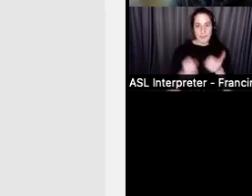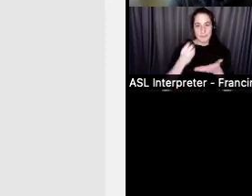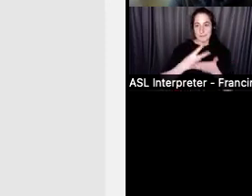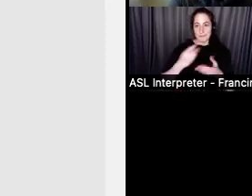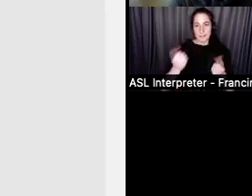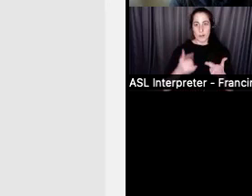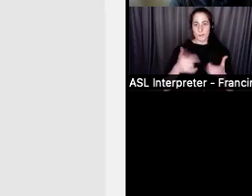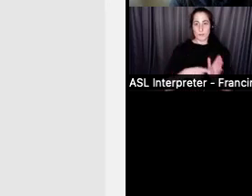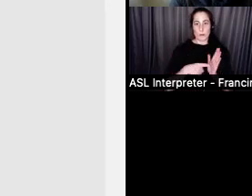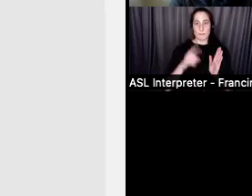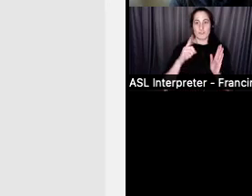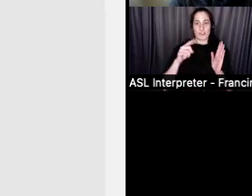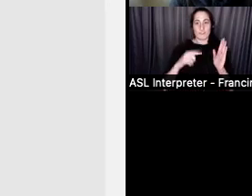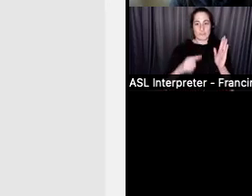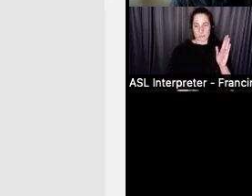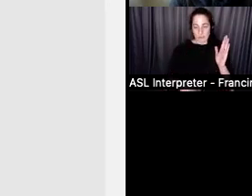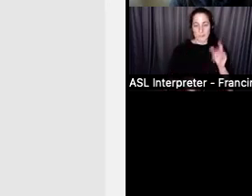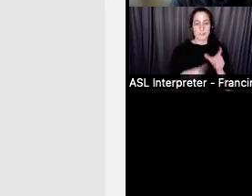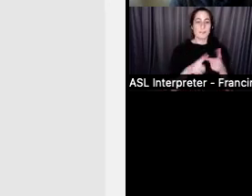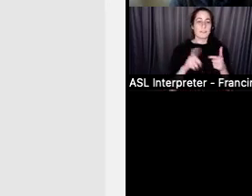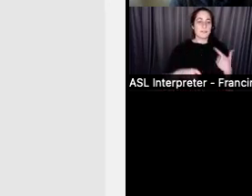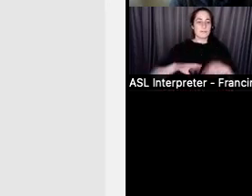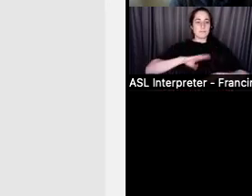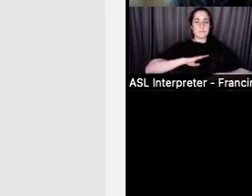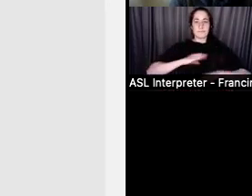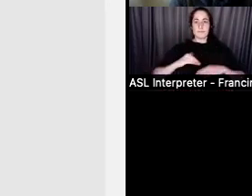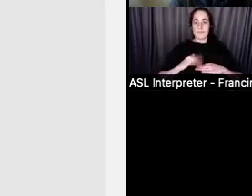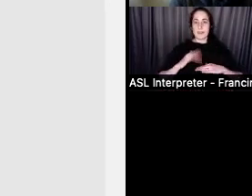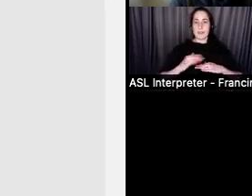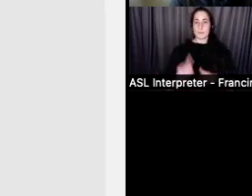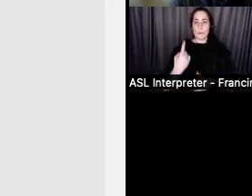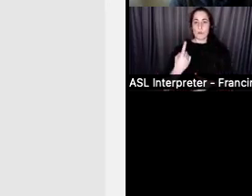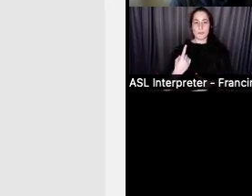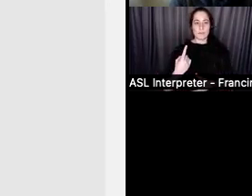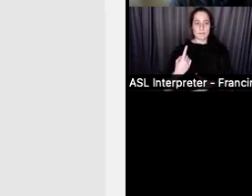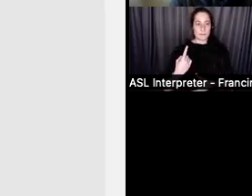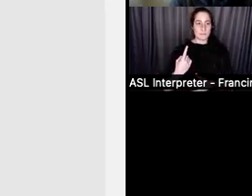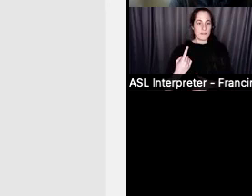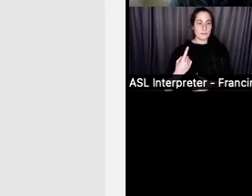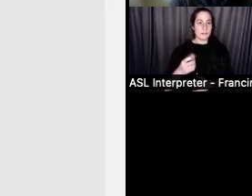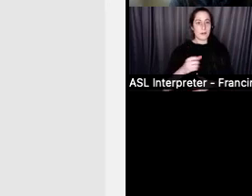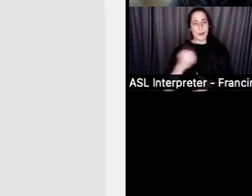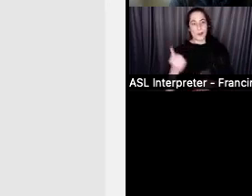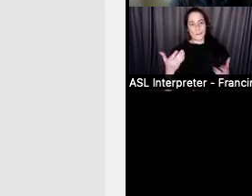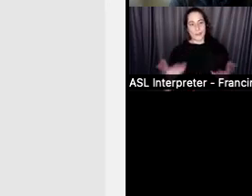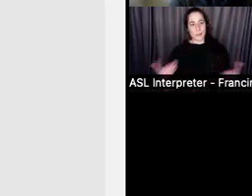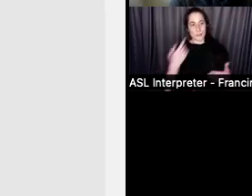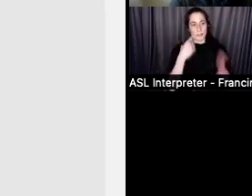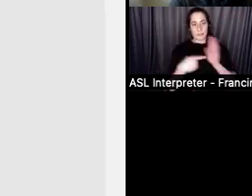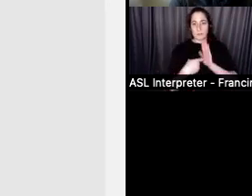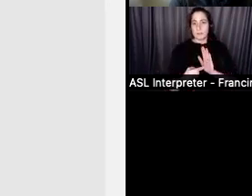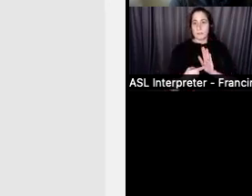requirements, you've ticked all those boxes, then you have to meet at least one of these set of risk factors. So one example is you have to be